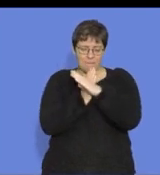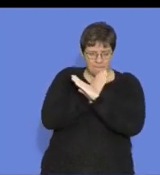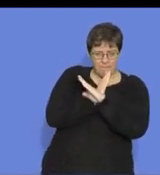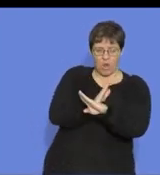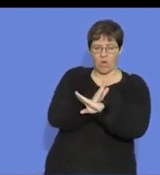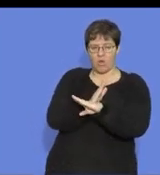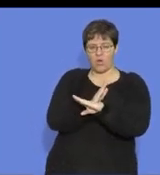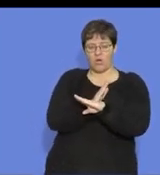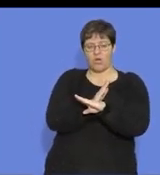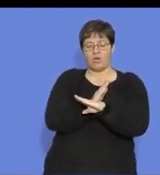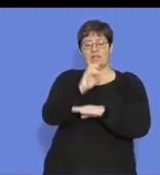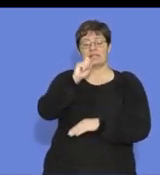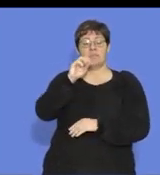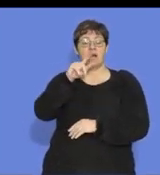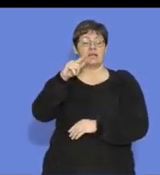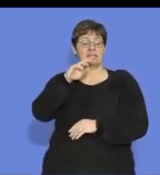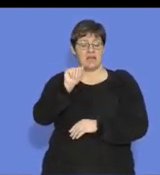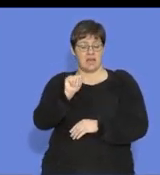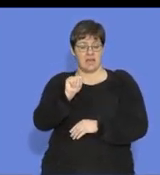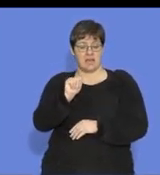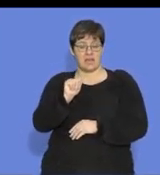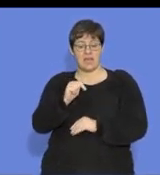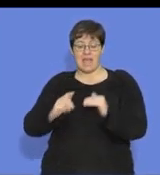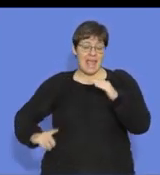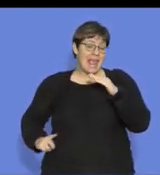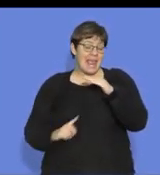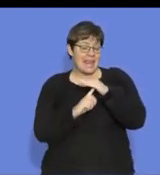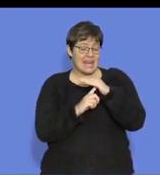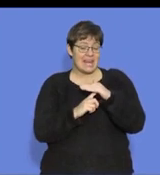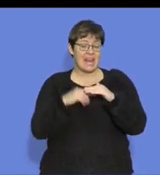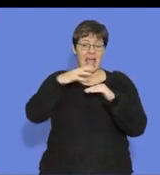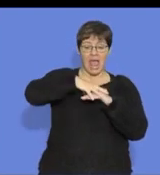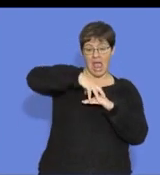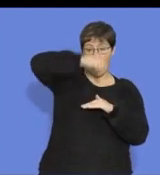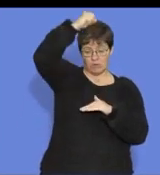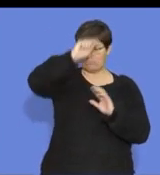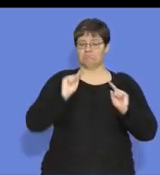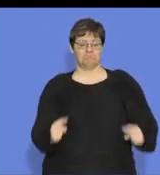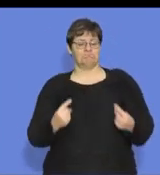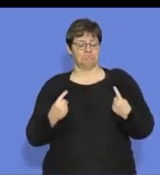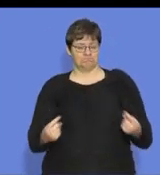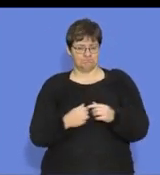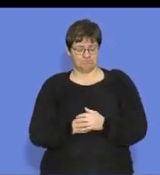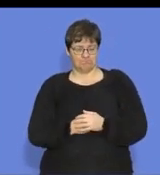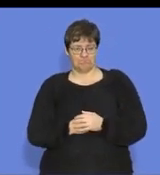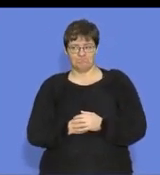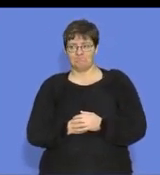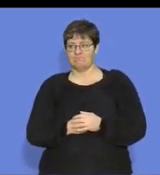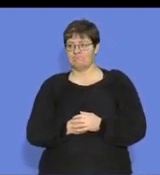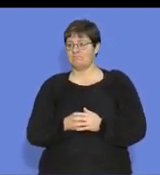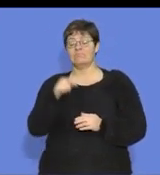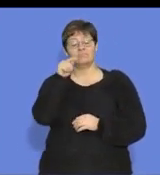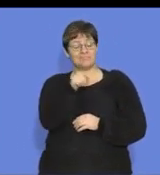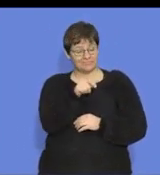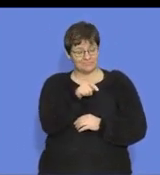this tomato so nothing can get in and out of the plant. In this one, we